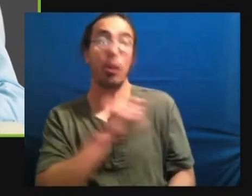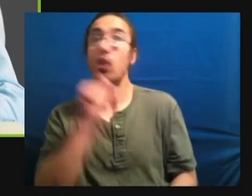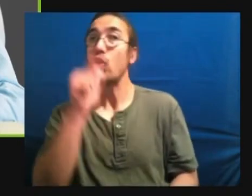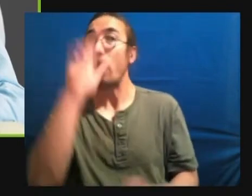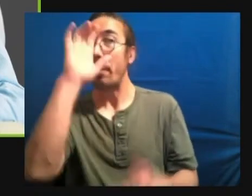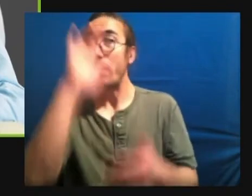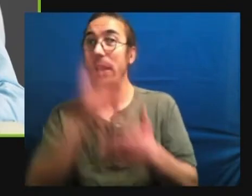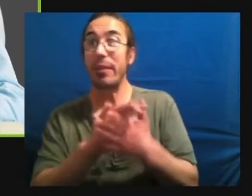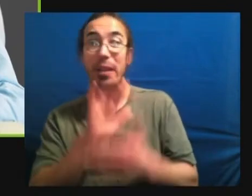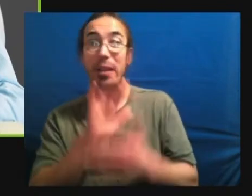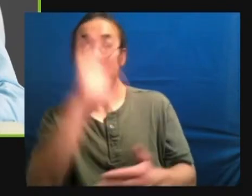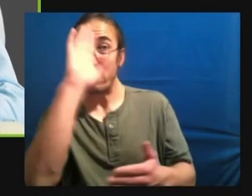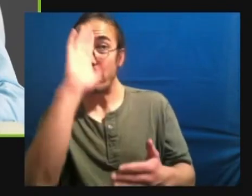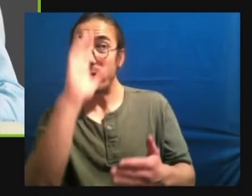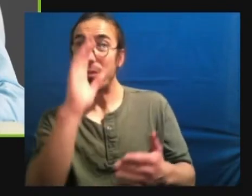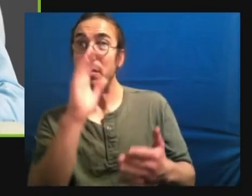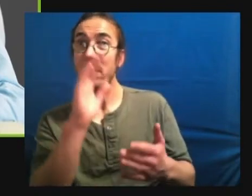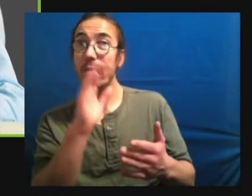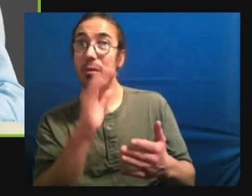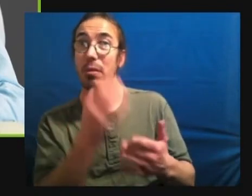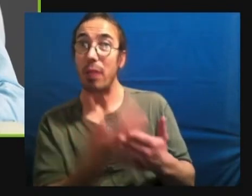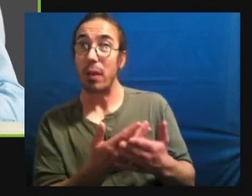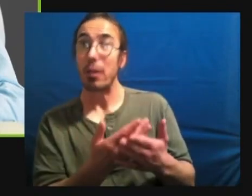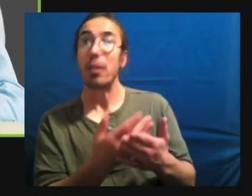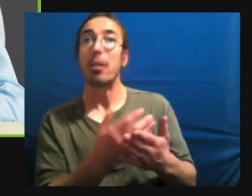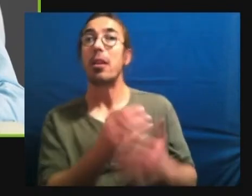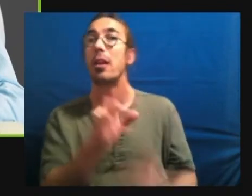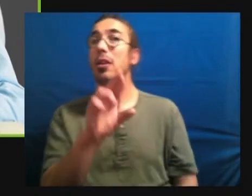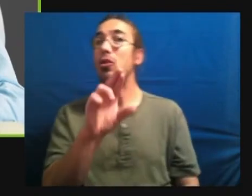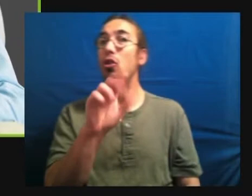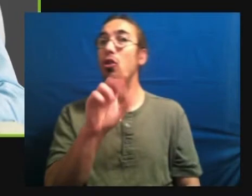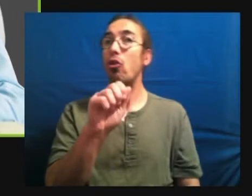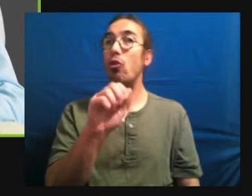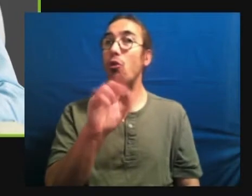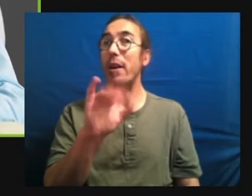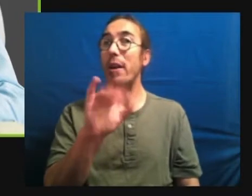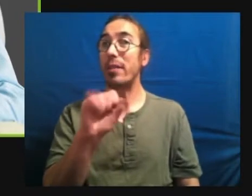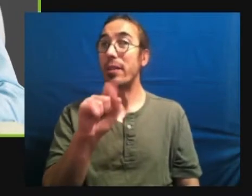racist. He taught his kids better, so